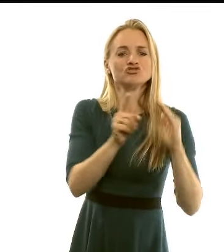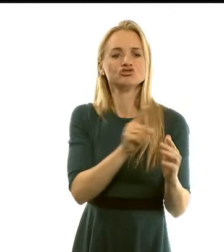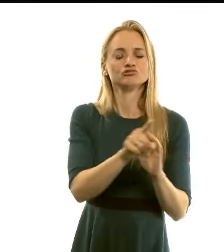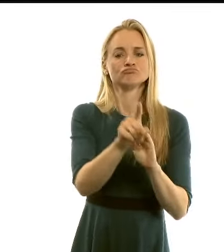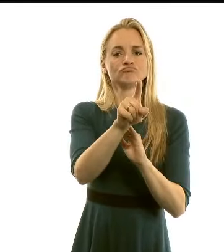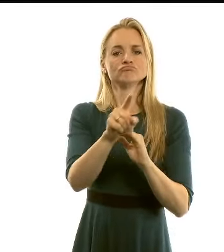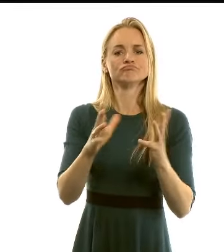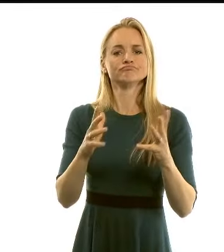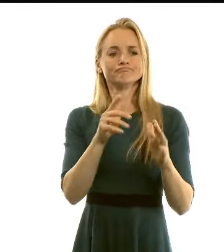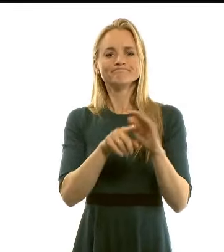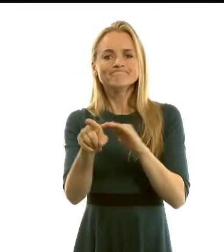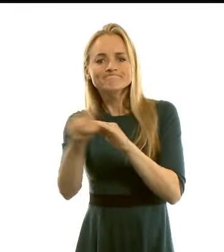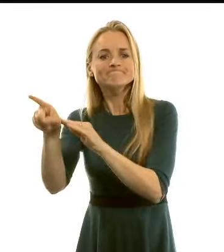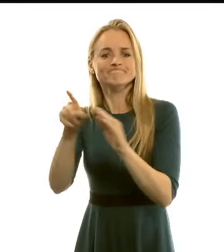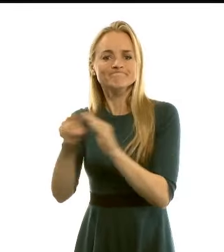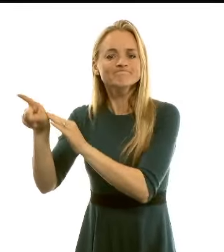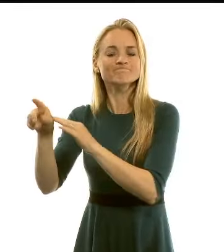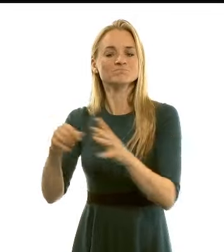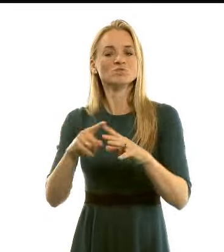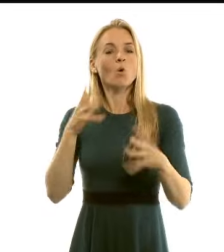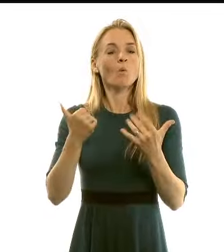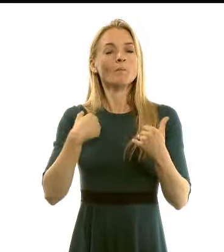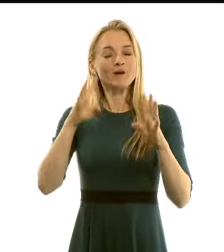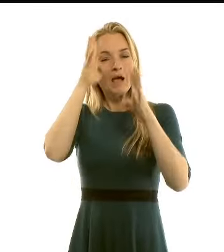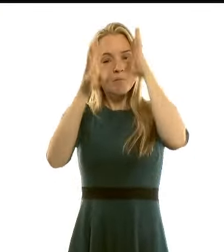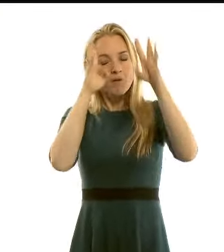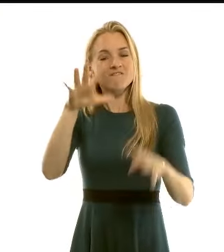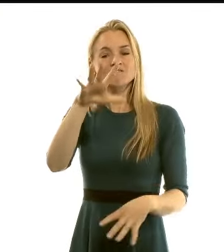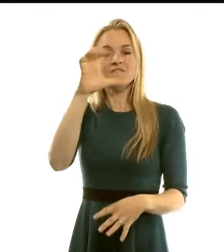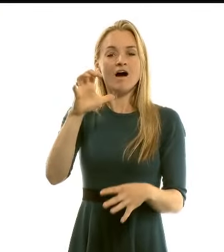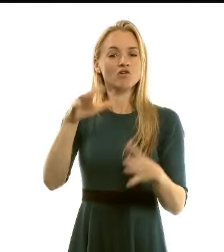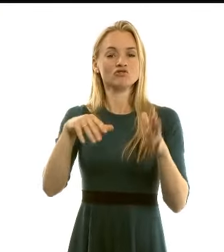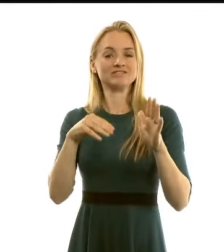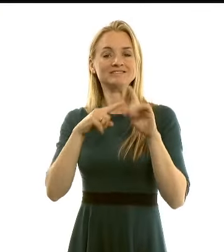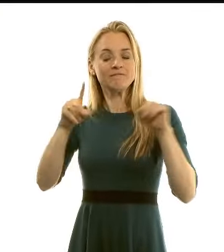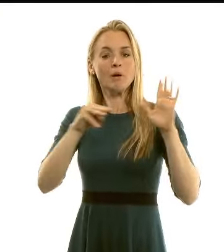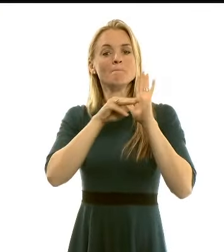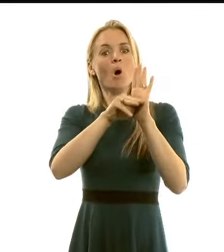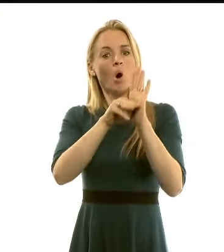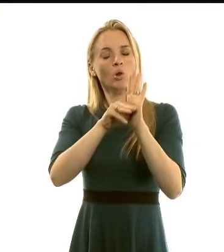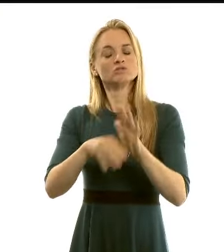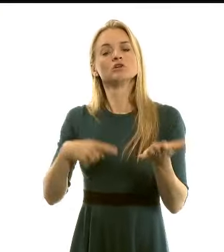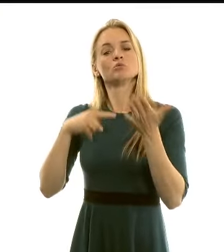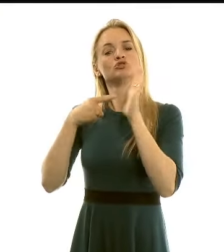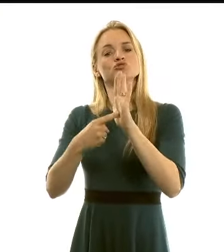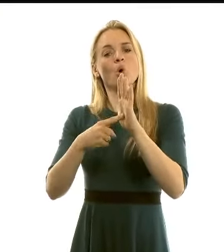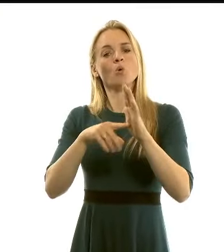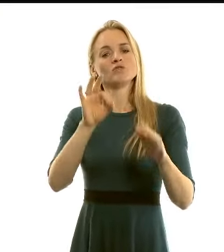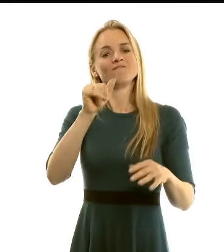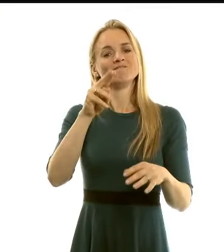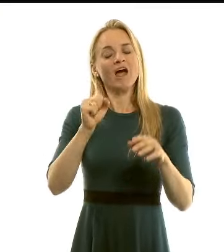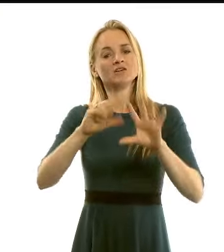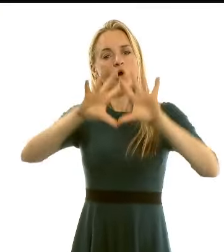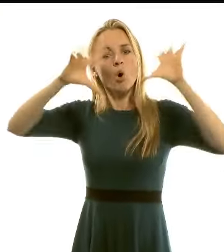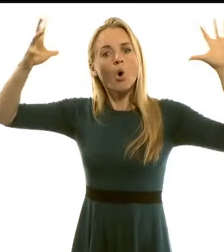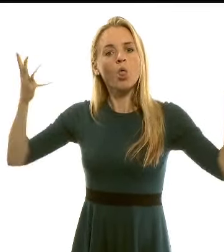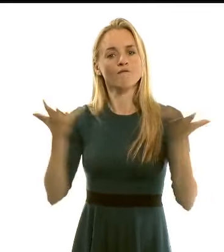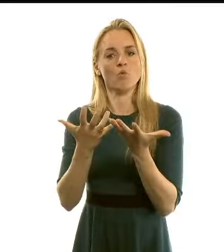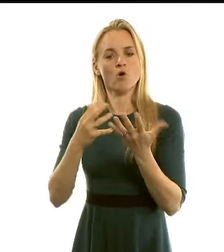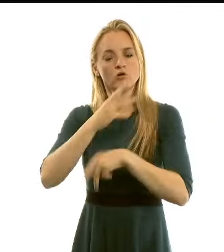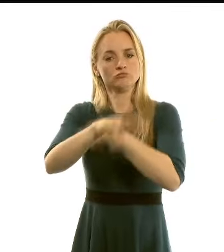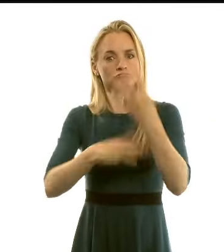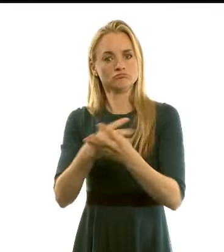We came up with loads of different concepts and showed them to Friends fans all around the world to see what they thought was their friends' ultimate passions. And we came up with